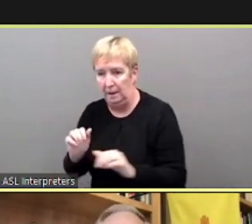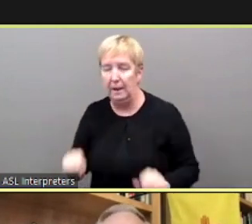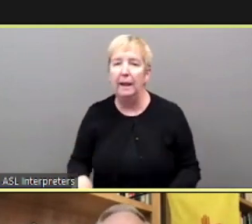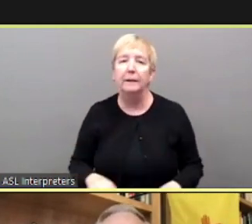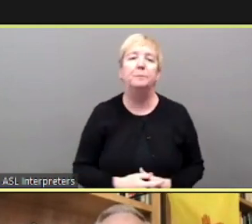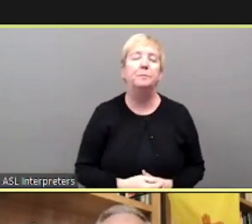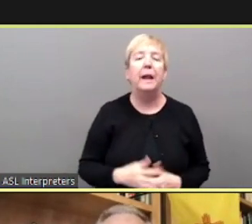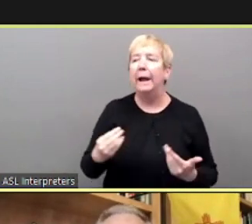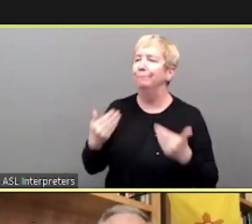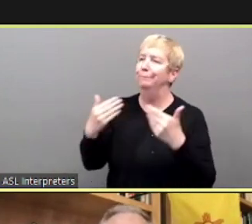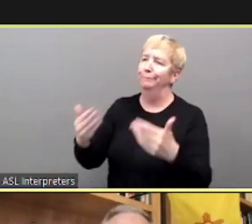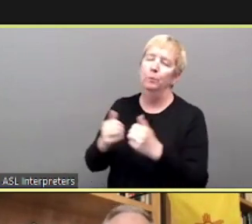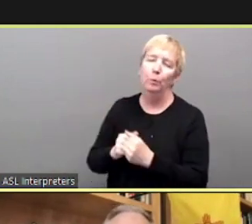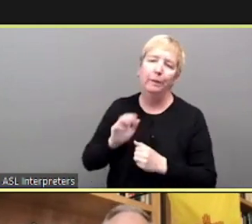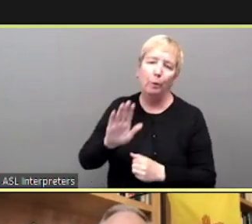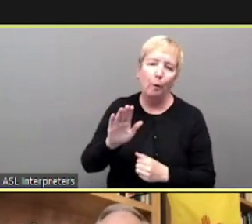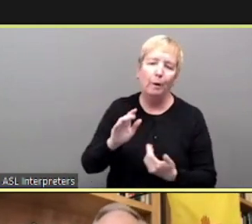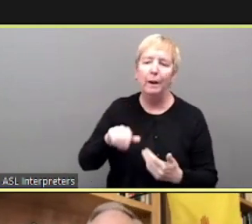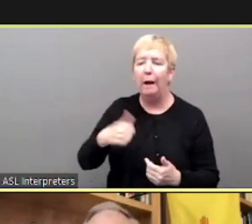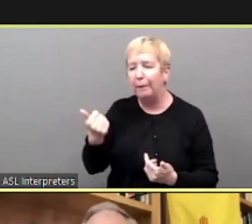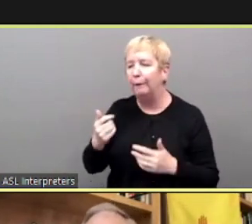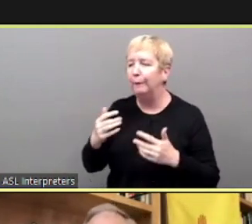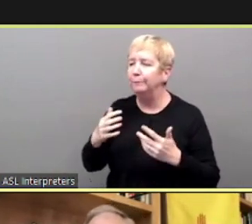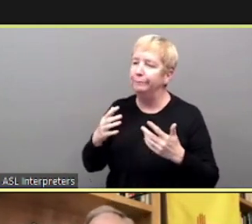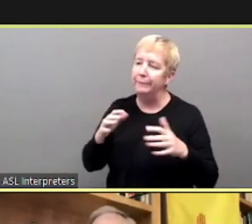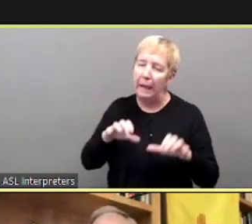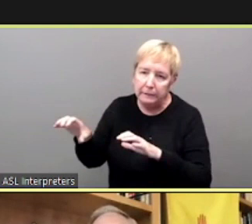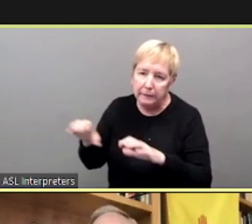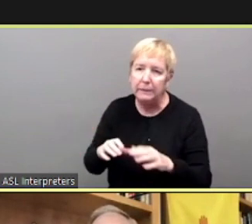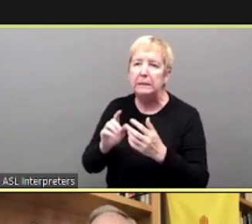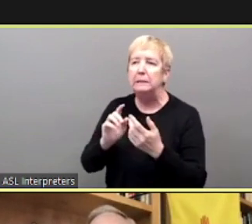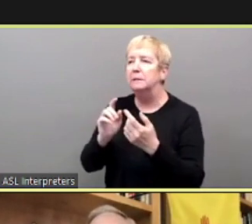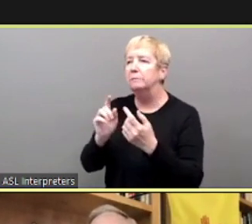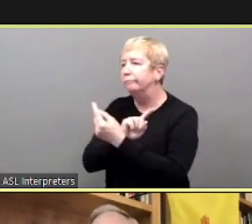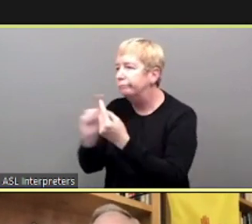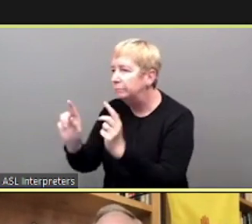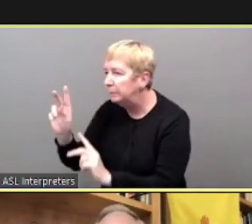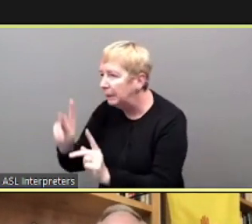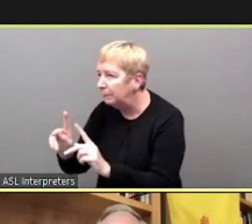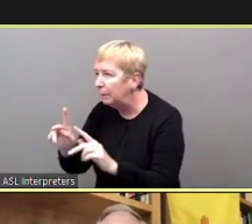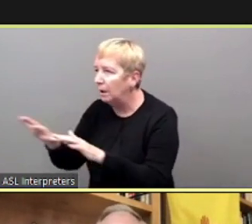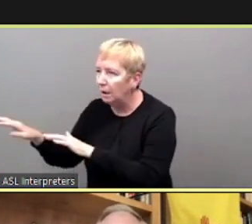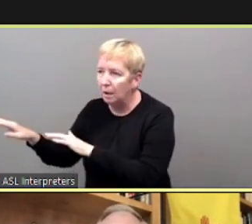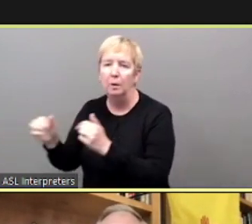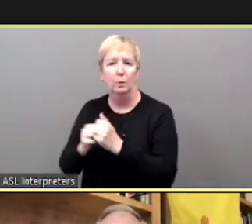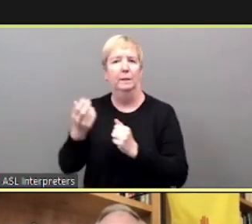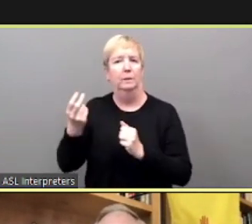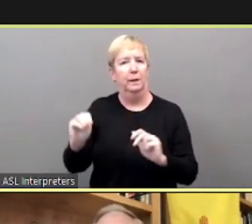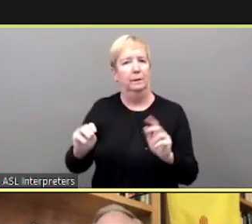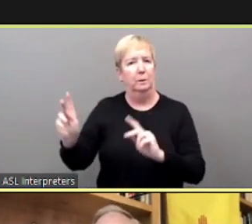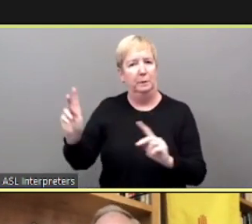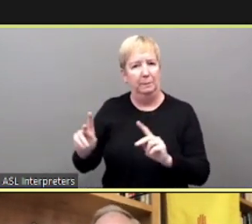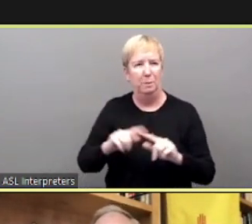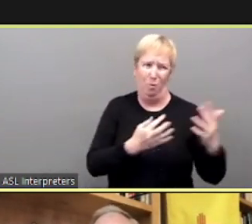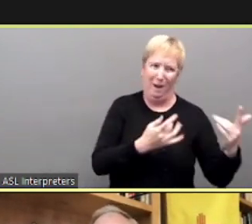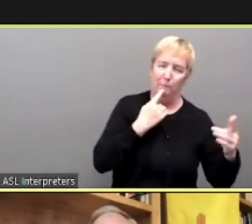other person-to-person contact with the rest of New Mexico society. Next slide,